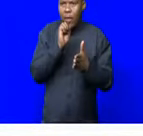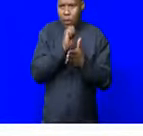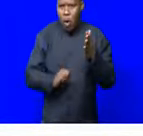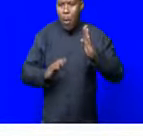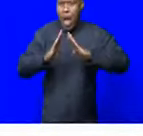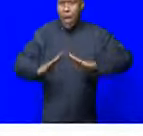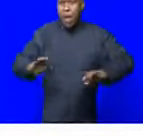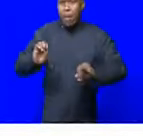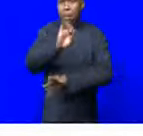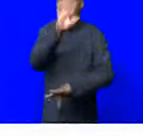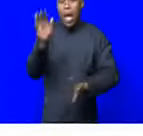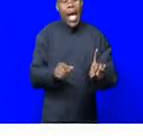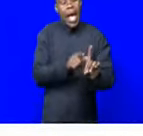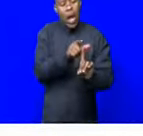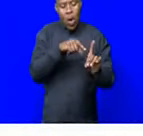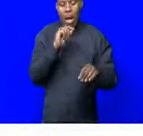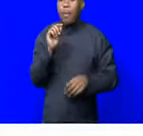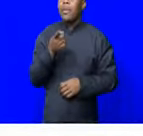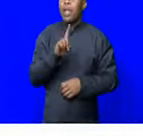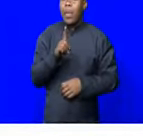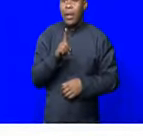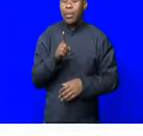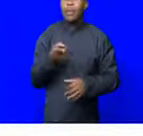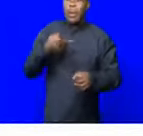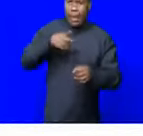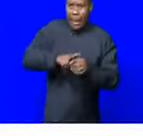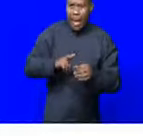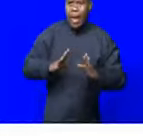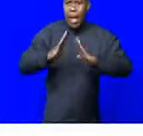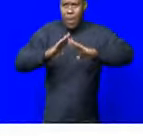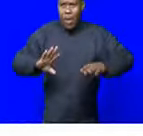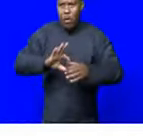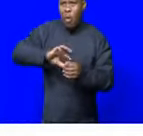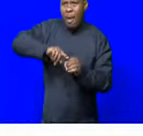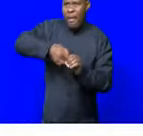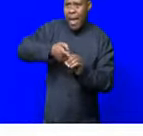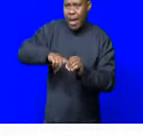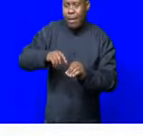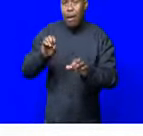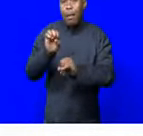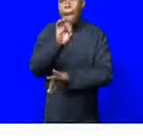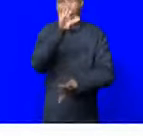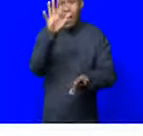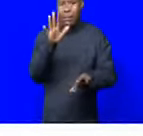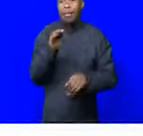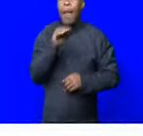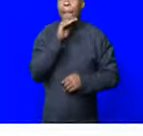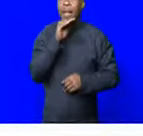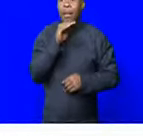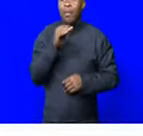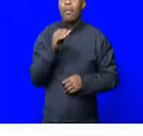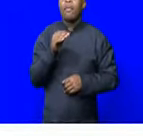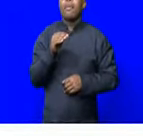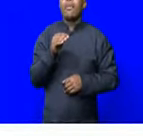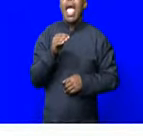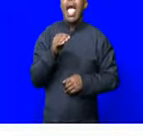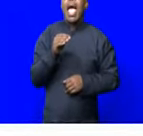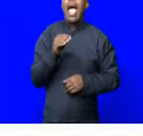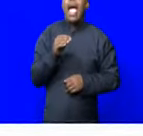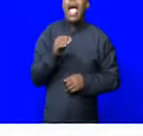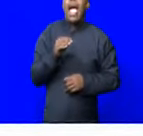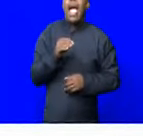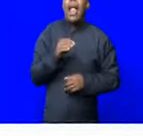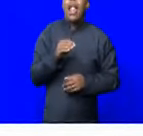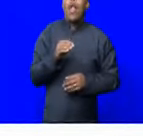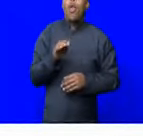Communications Officer Mlanvo Dlamini. On another note, the Ministry of Home Affairs wishes to state that the following regarding